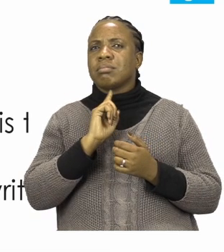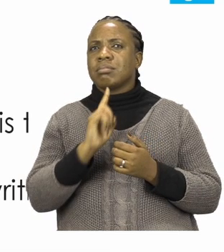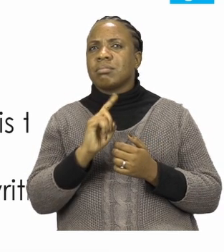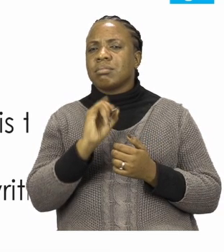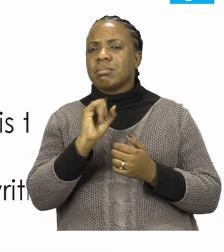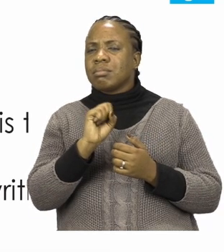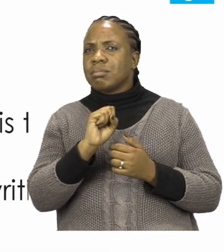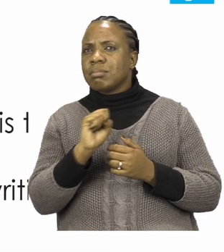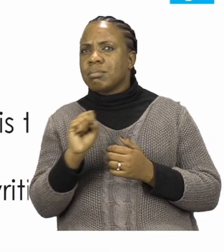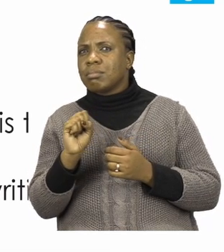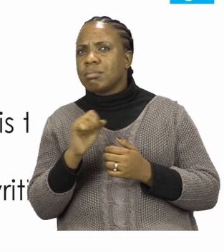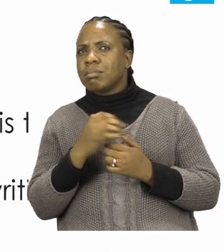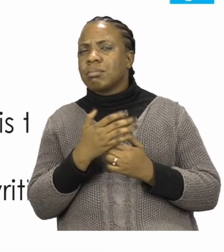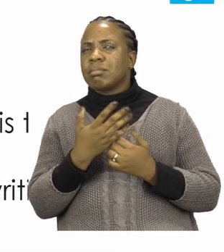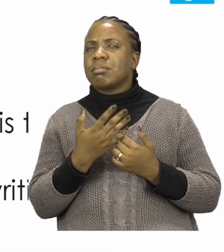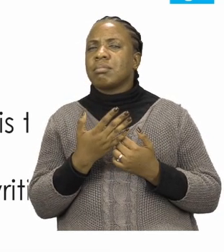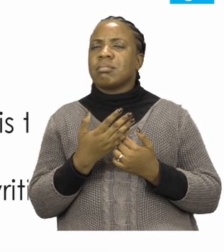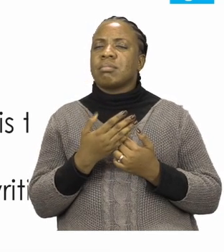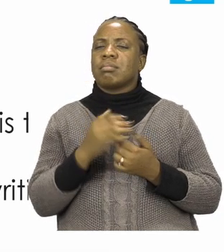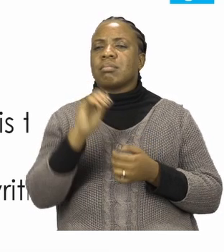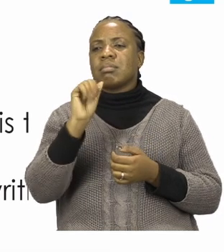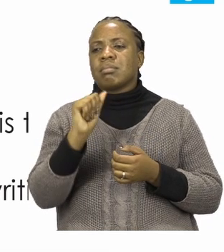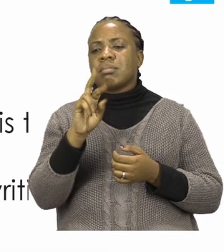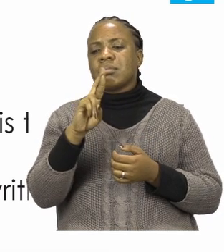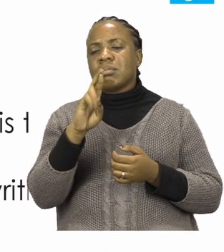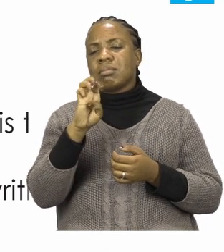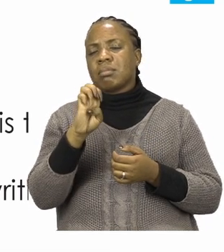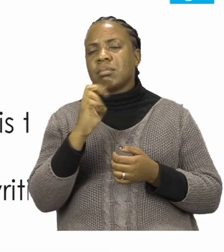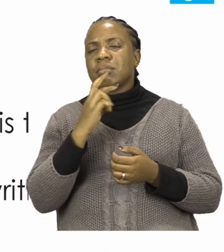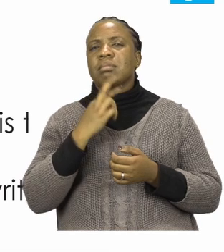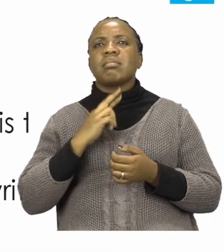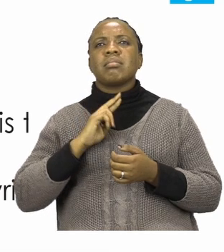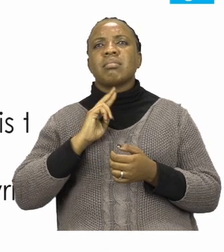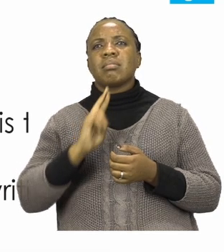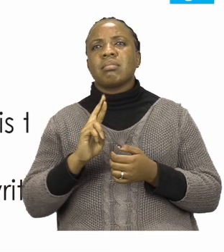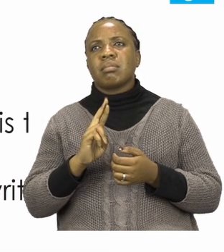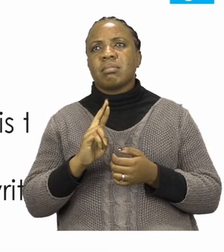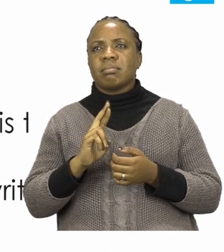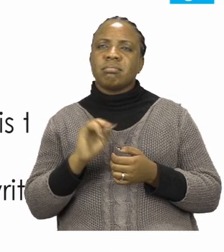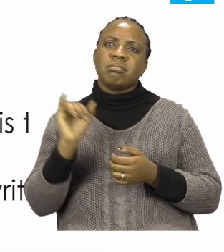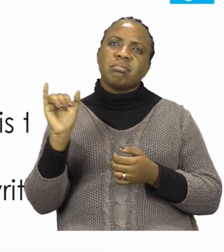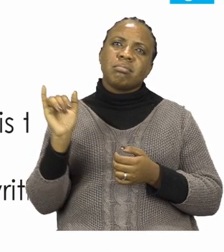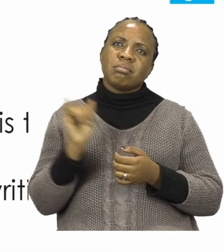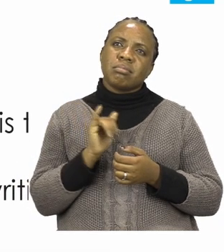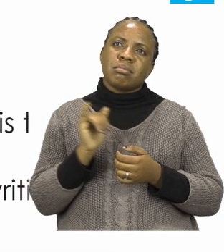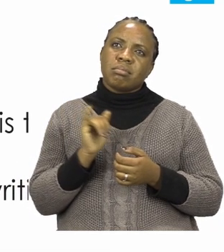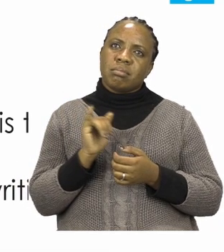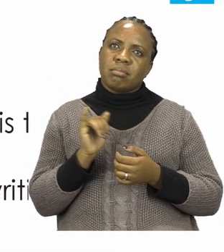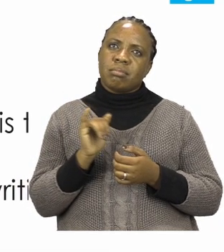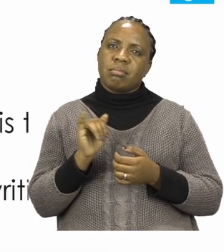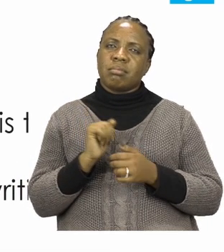teeth, or Anthony are brushing his teeth.